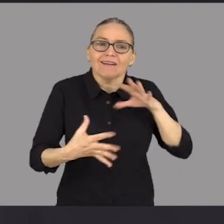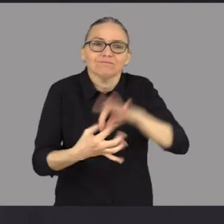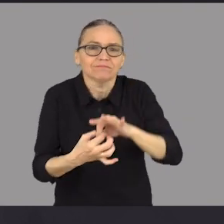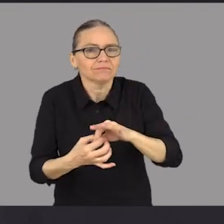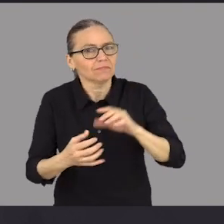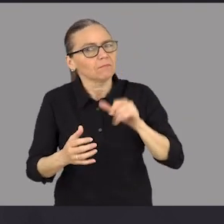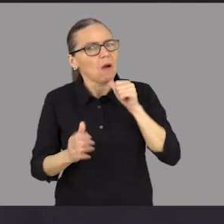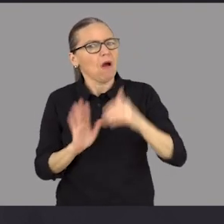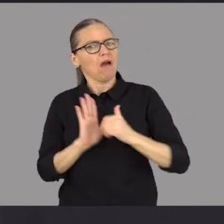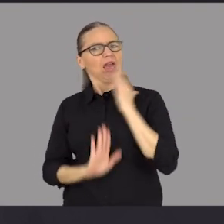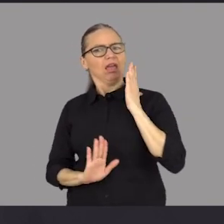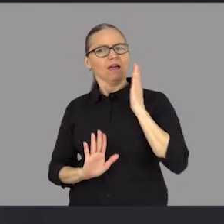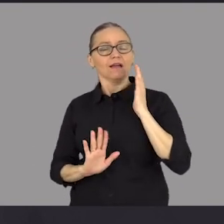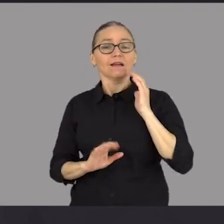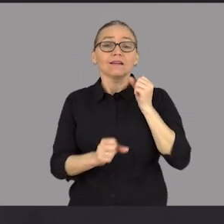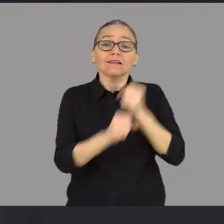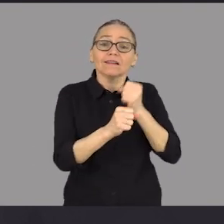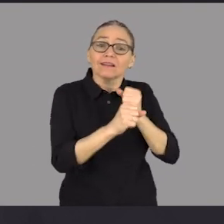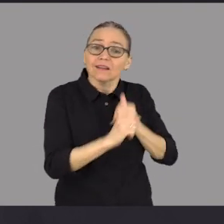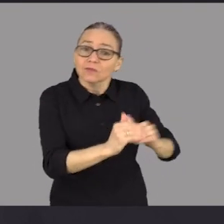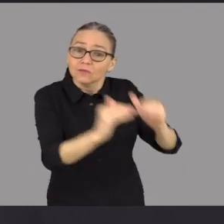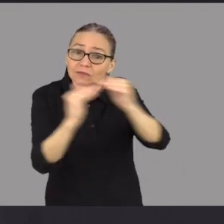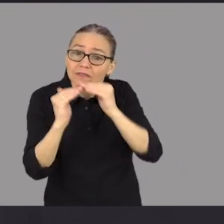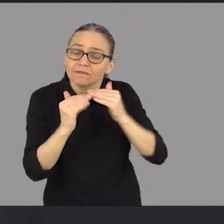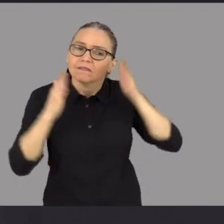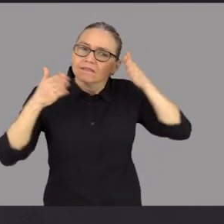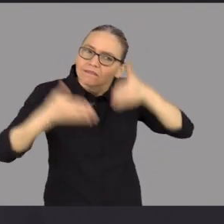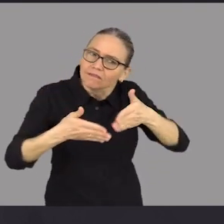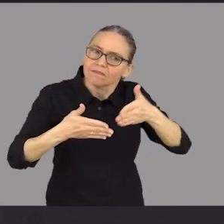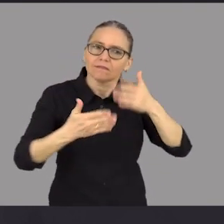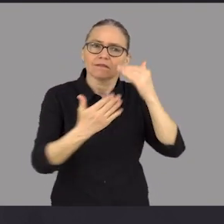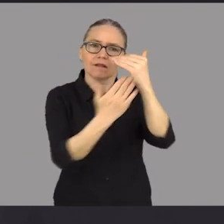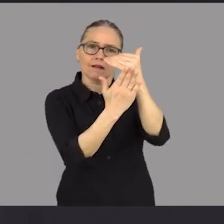excluded from applying because they experience disability.